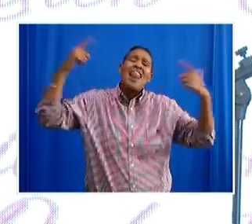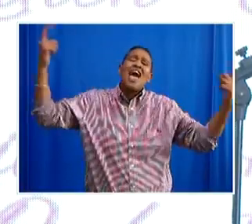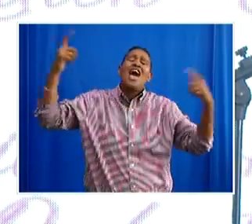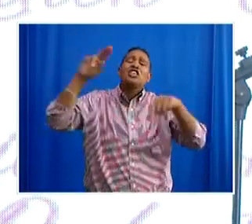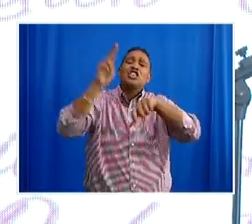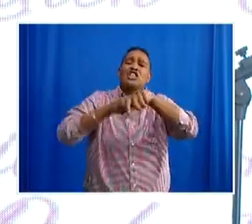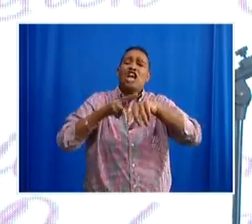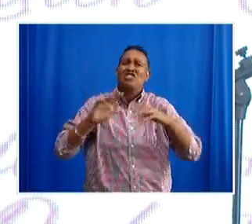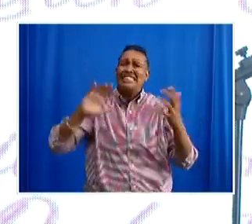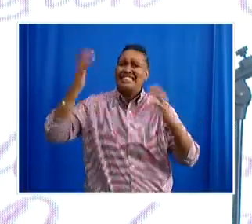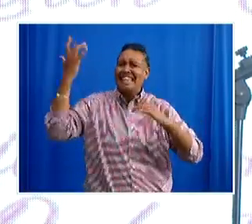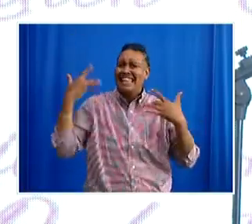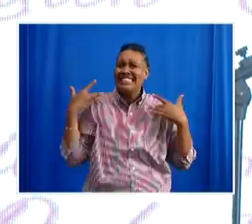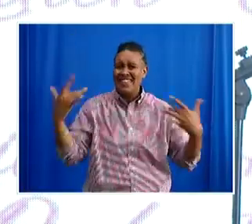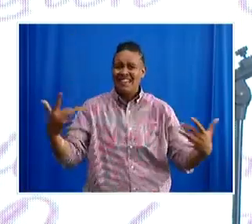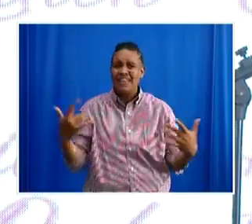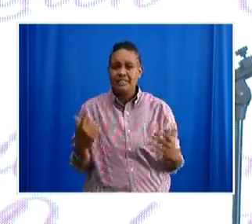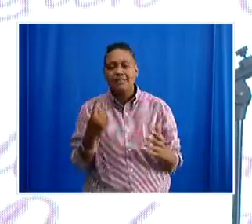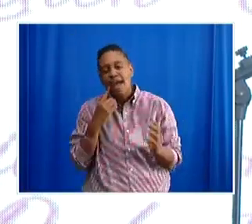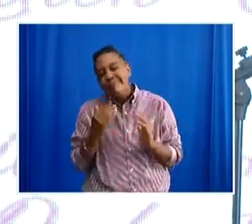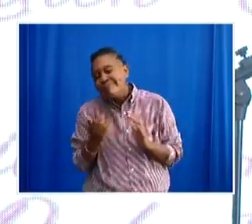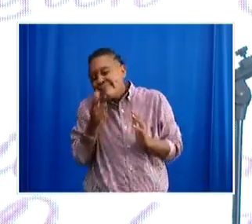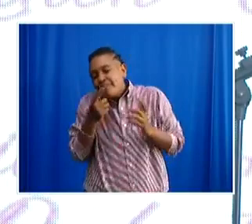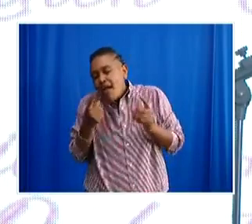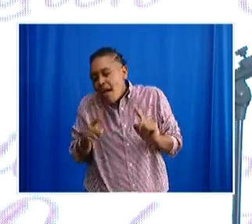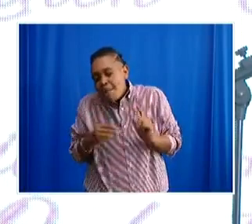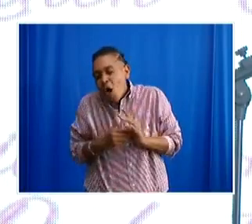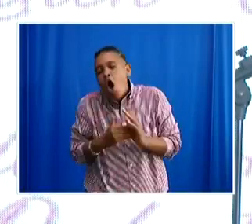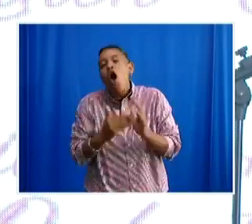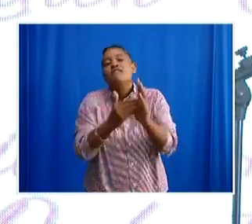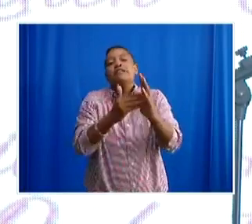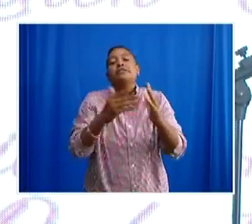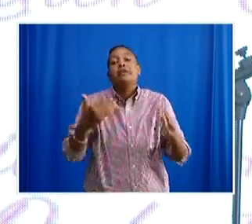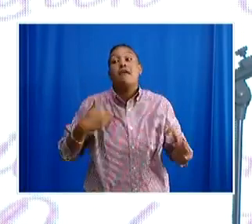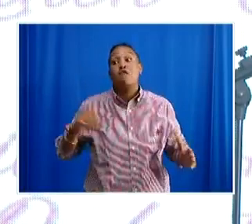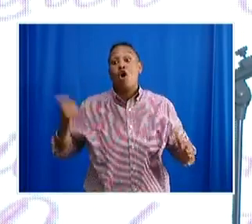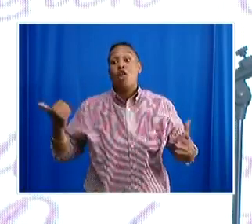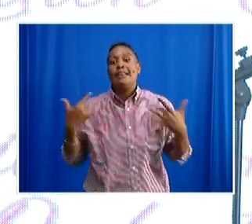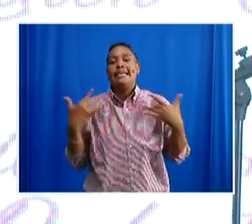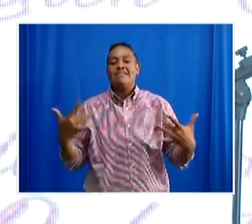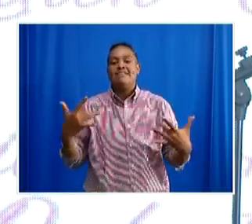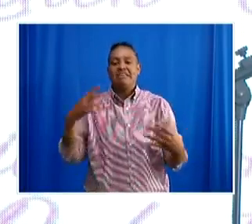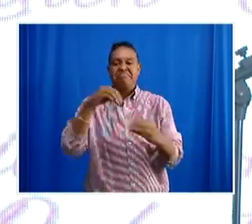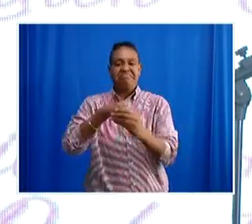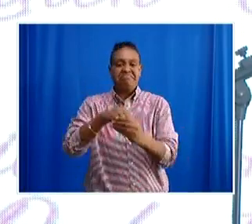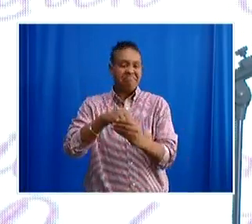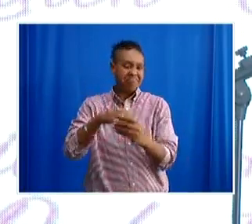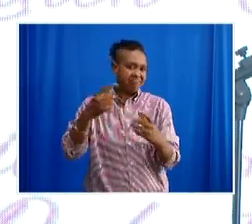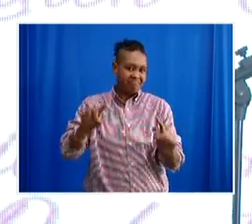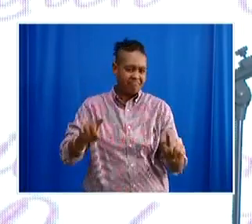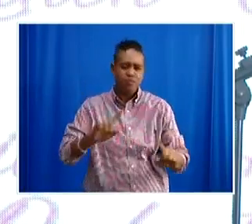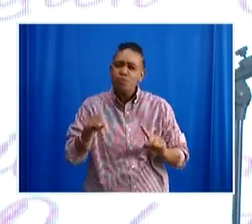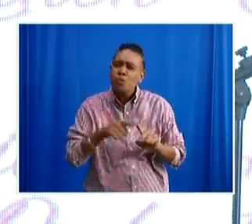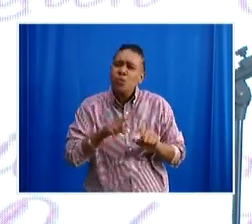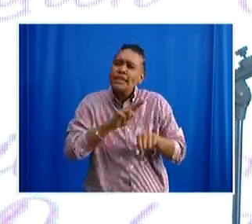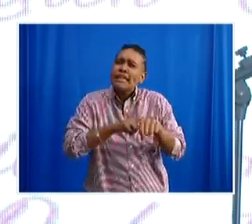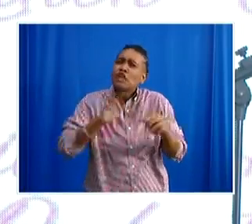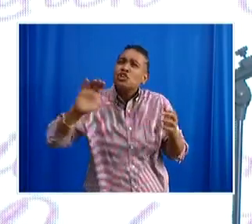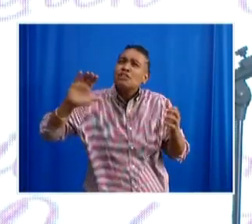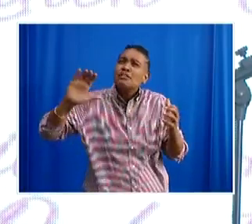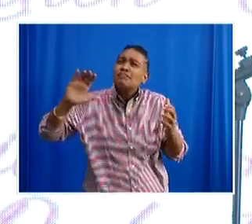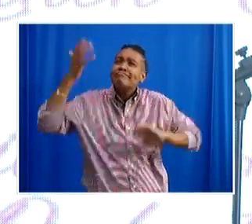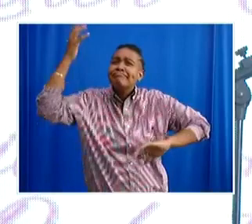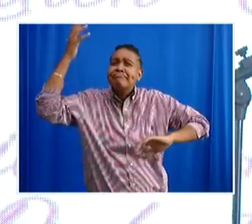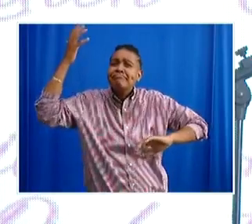disaster events that occur less frequently, and then you have other events in between. When natural disaster events